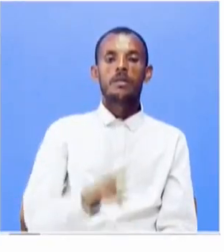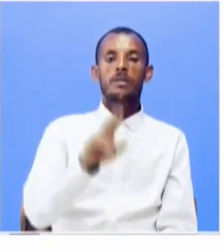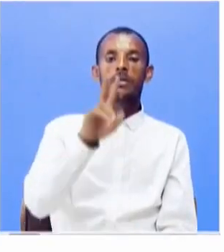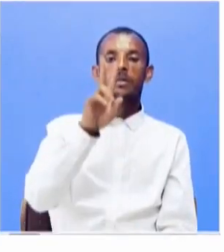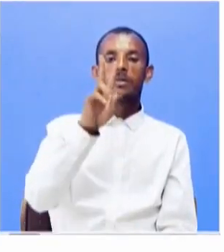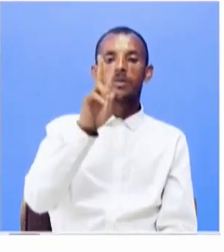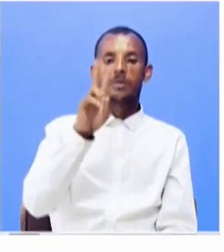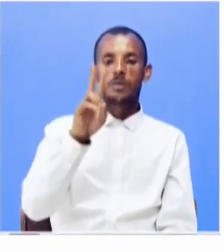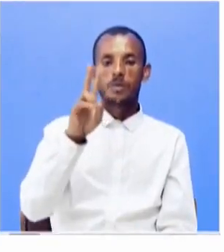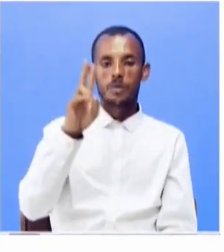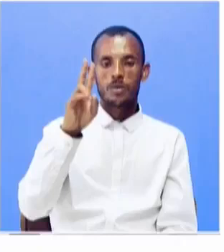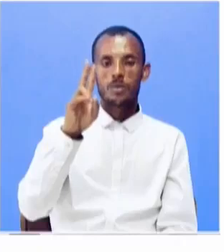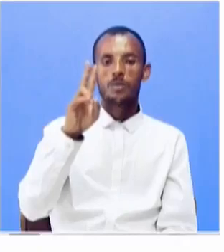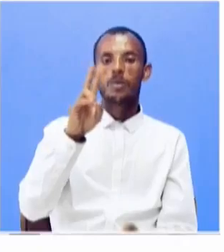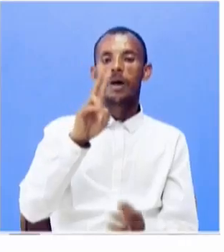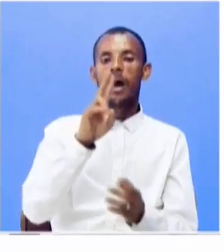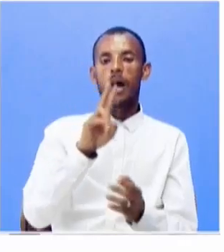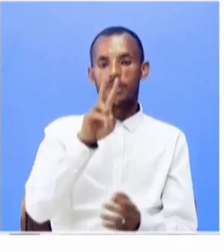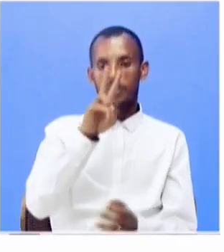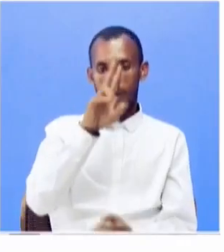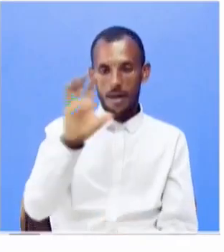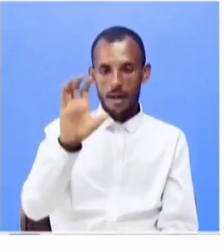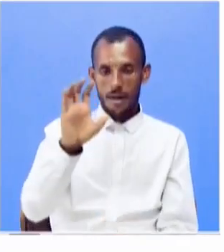240 days in a year.